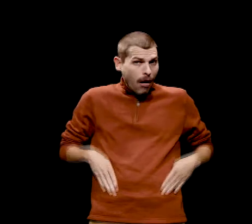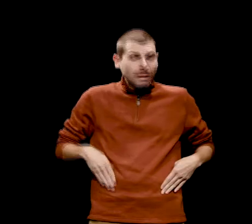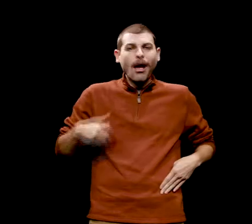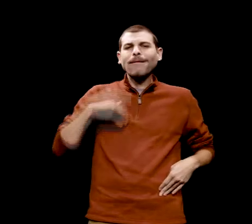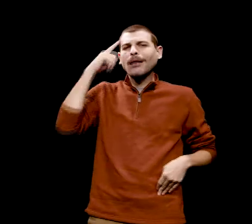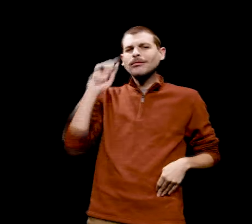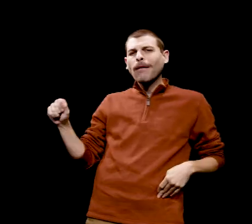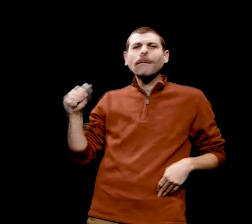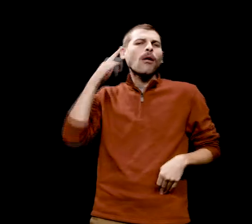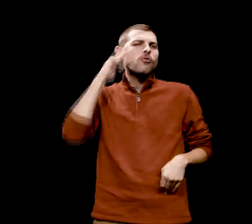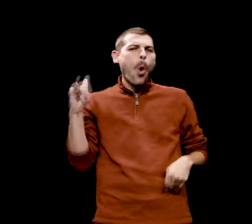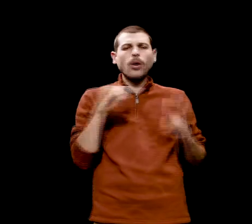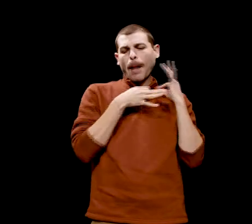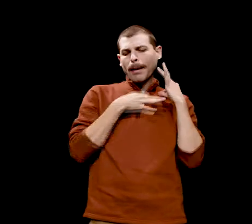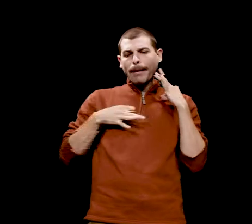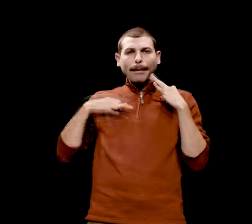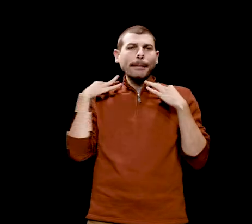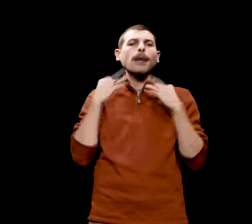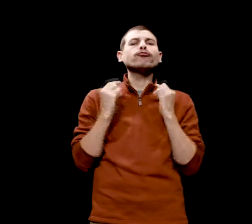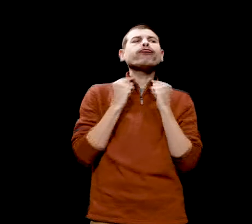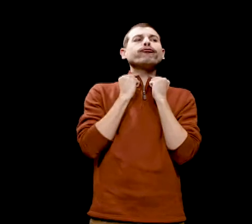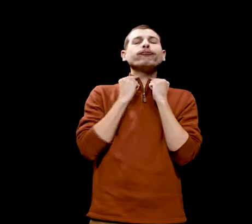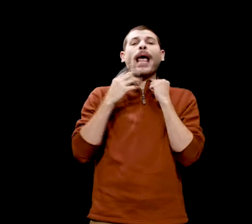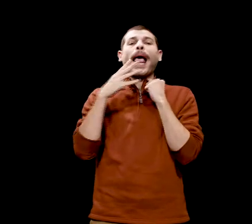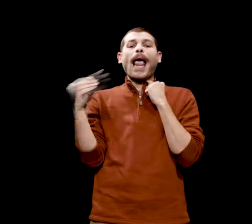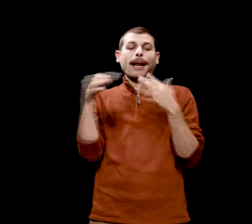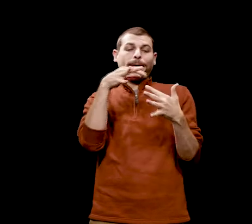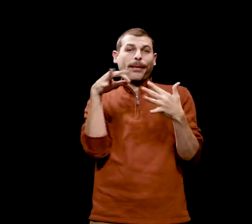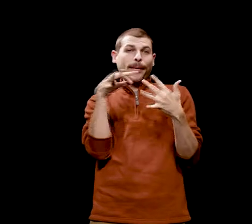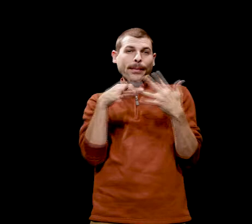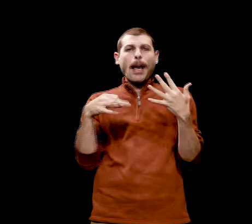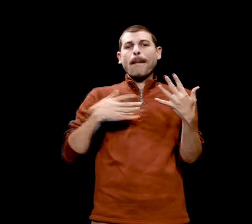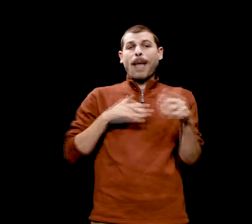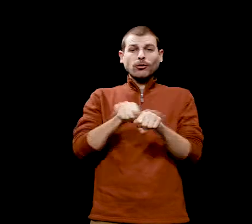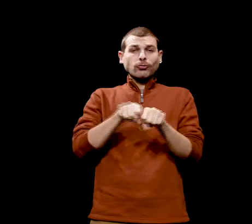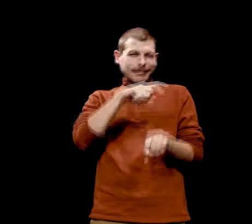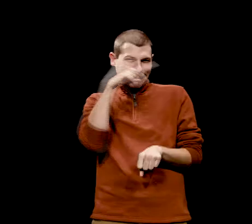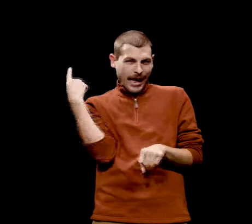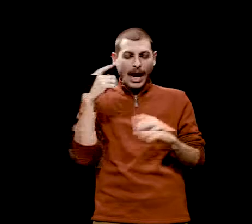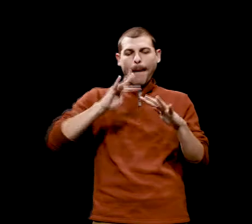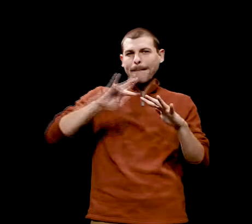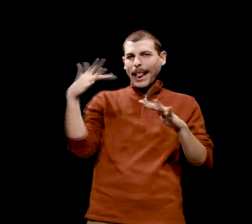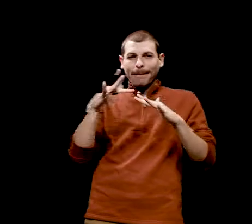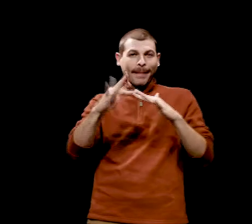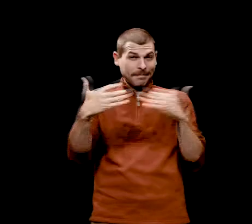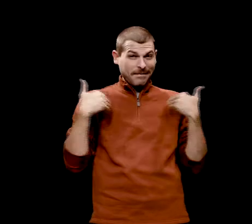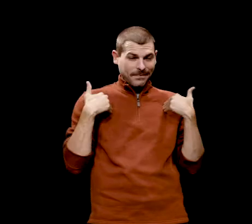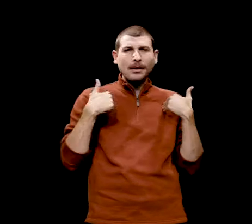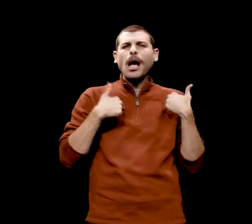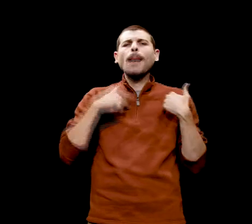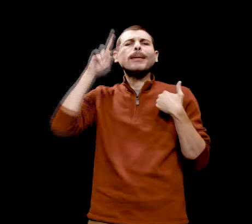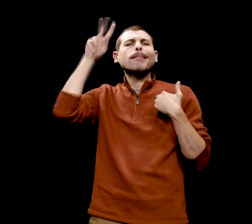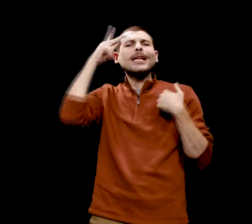silver and rose gold choker-style necklaces, and black boots. My fingernails are long, sparkly, and jeweled. As Political Director of